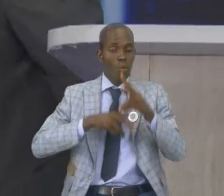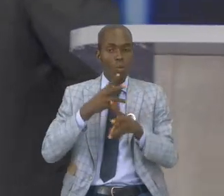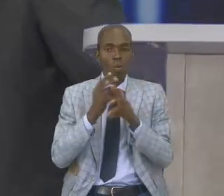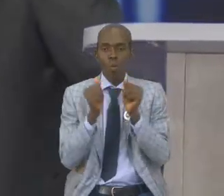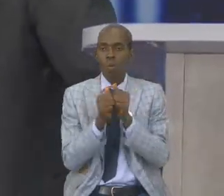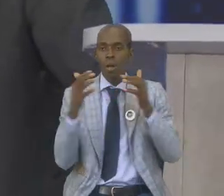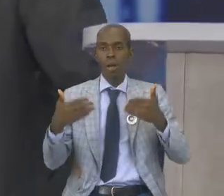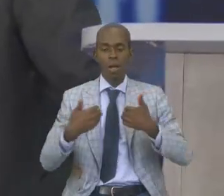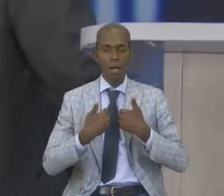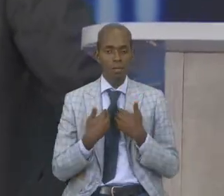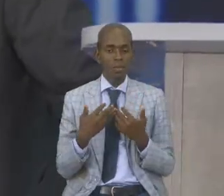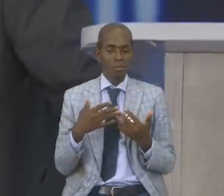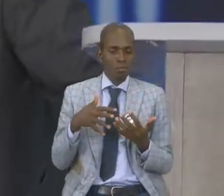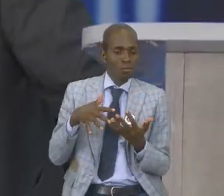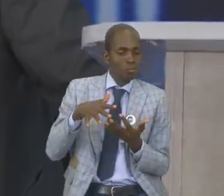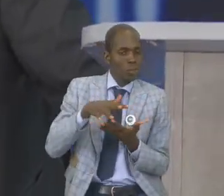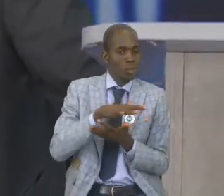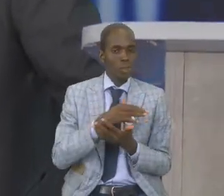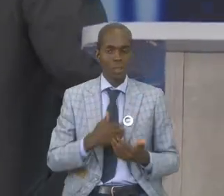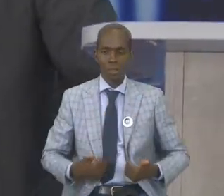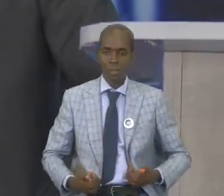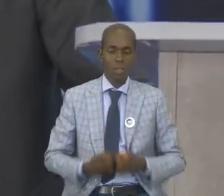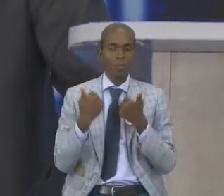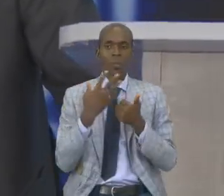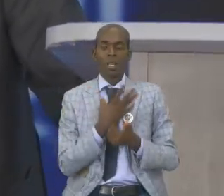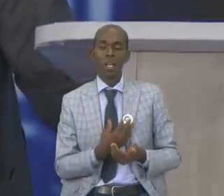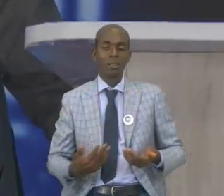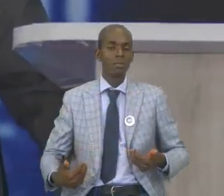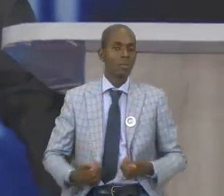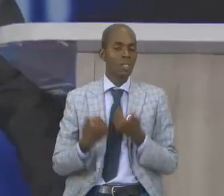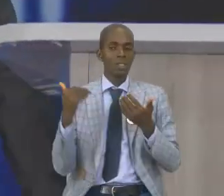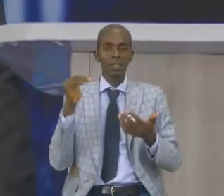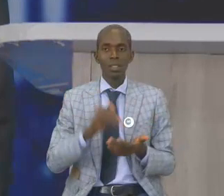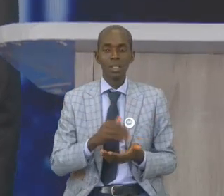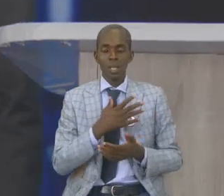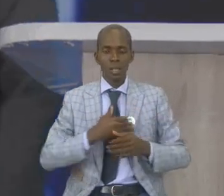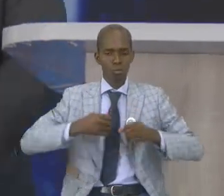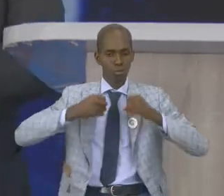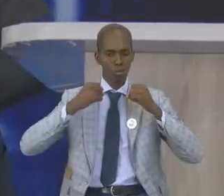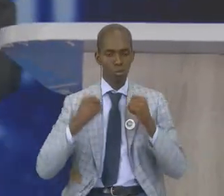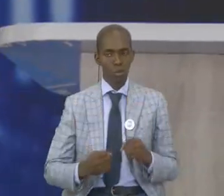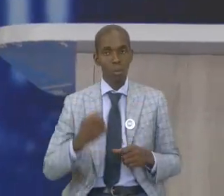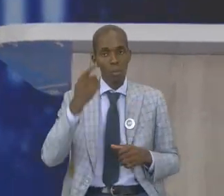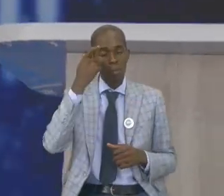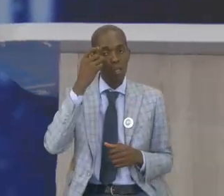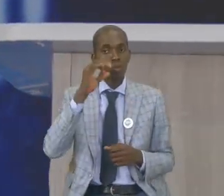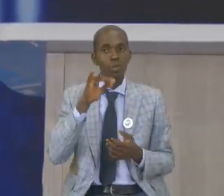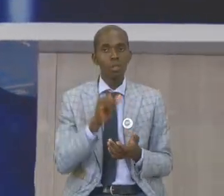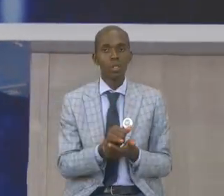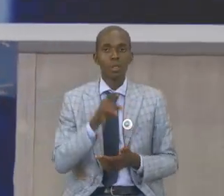this challenge and re-challenge and tough-mindedness so that you